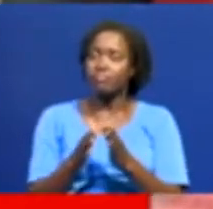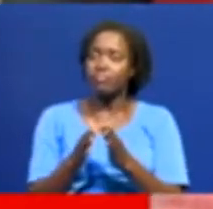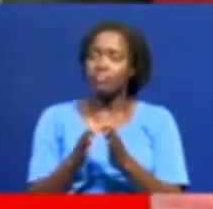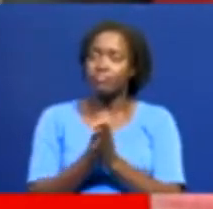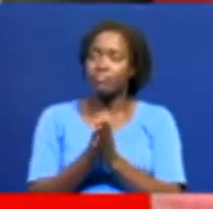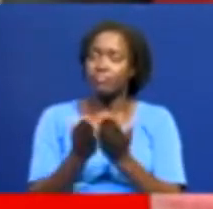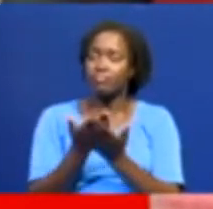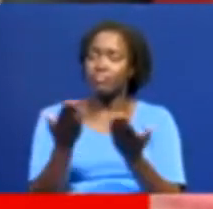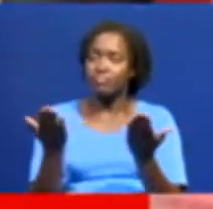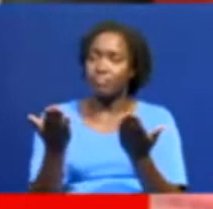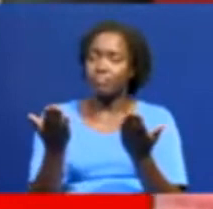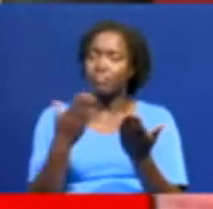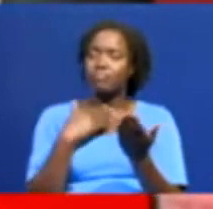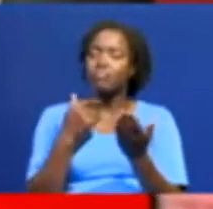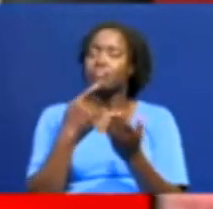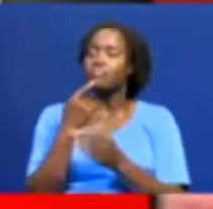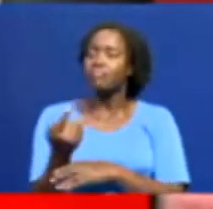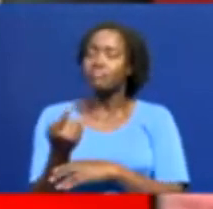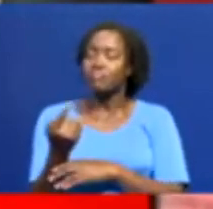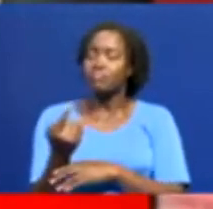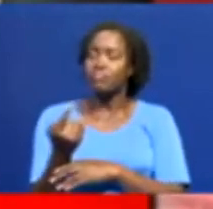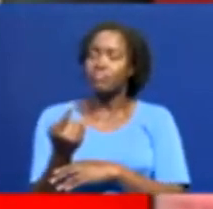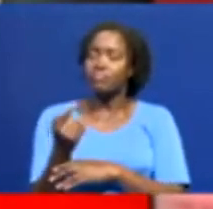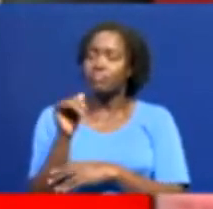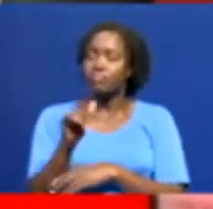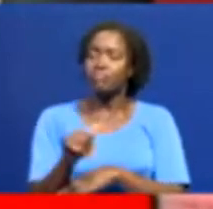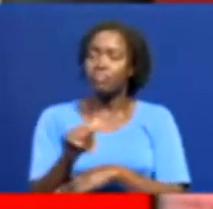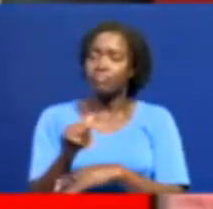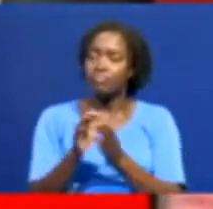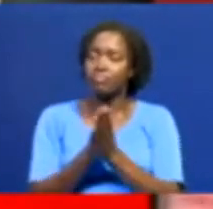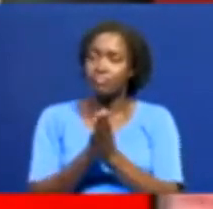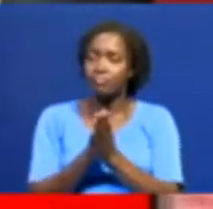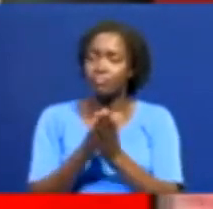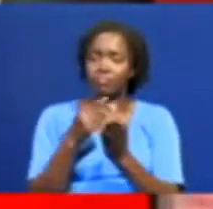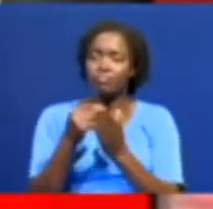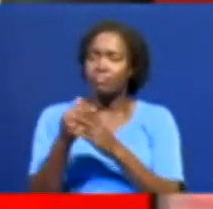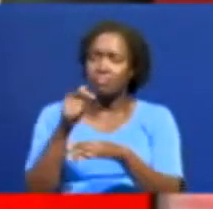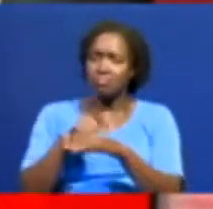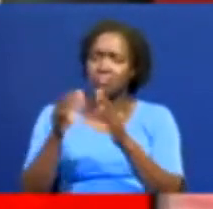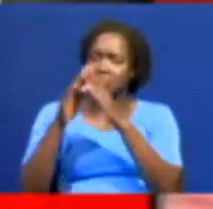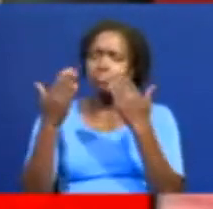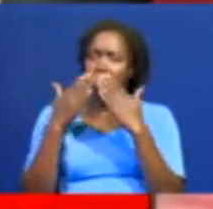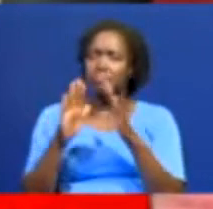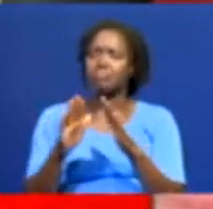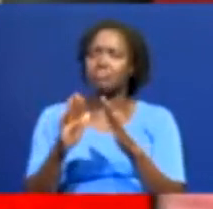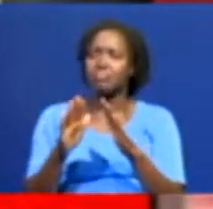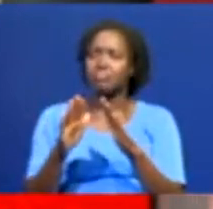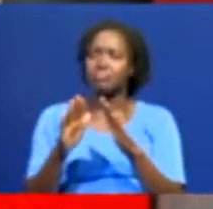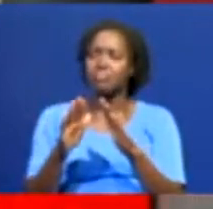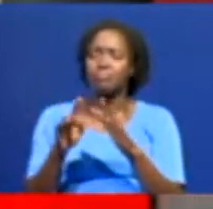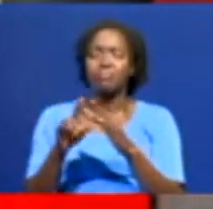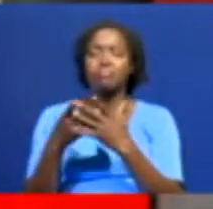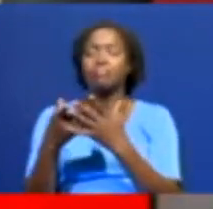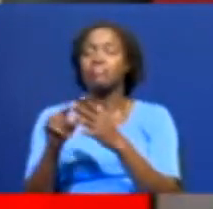are there and want to be reassured that there will be money when the units are completed to offtake